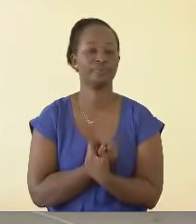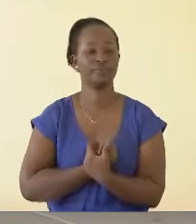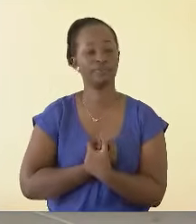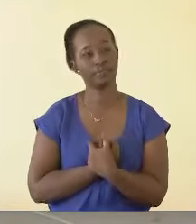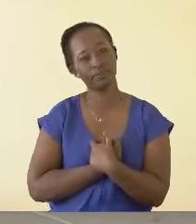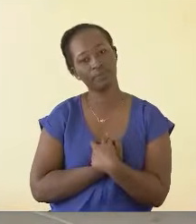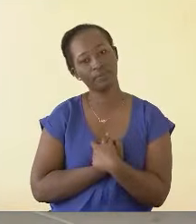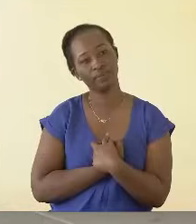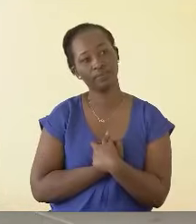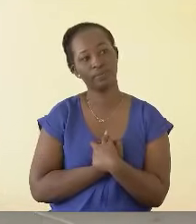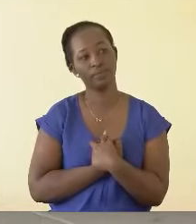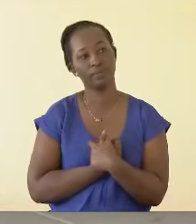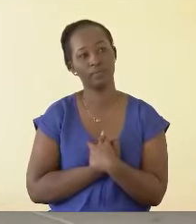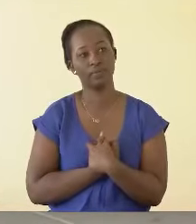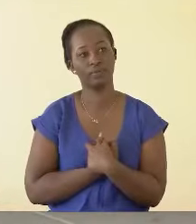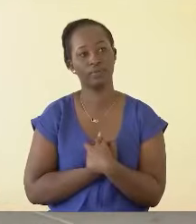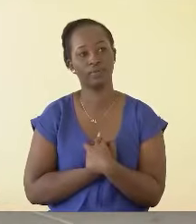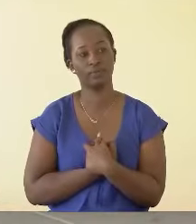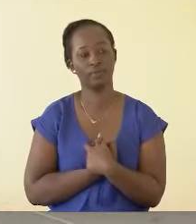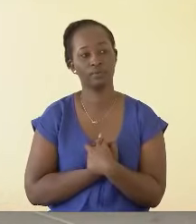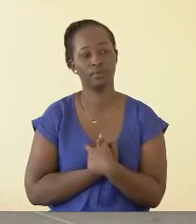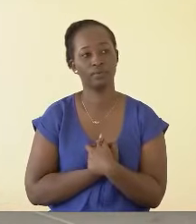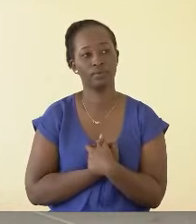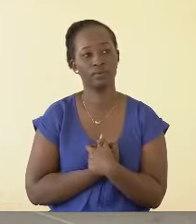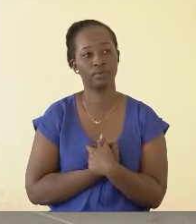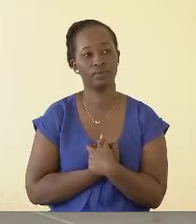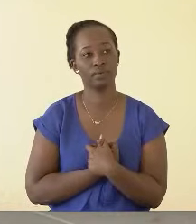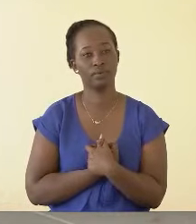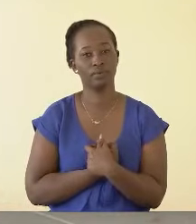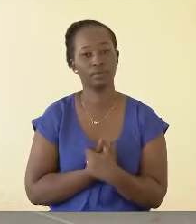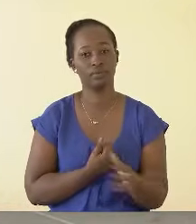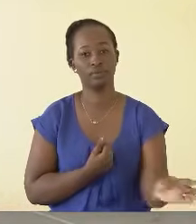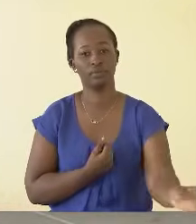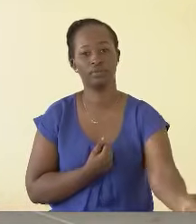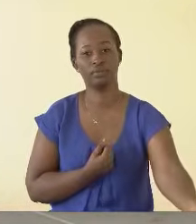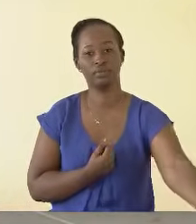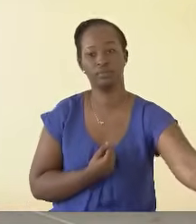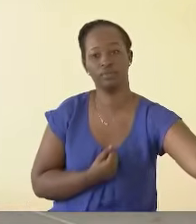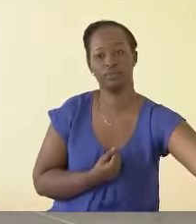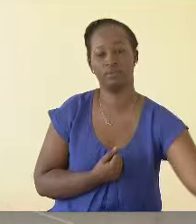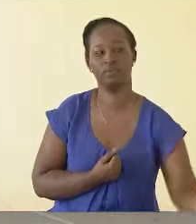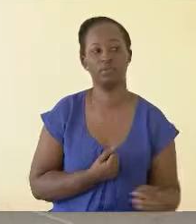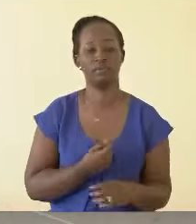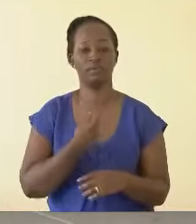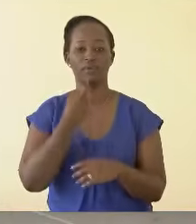250,000. Monthly, so it must go in all the months,